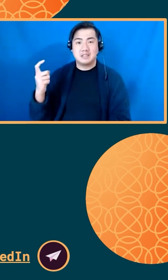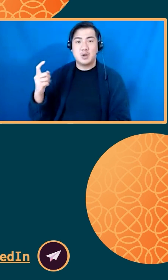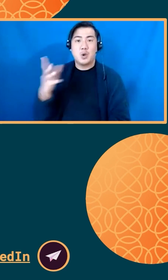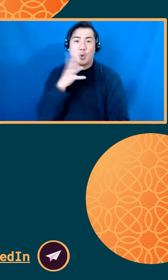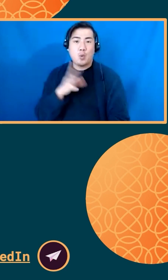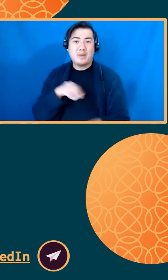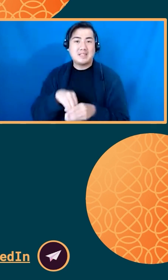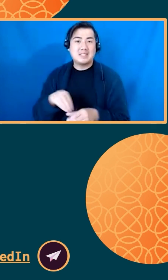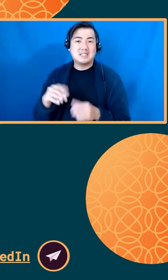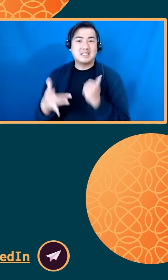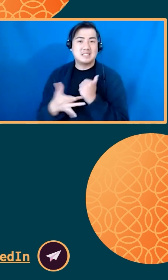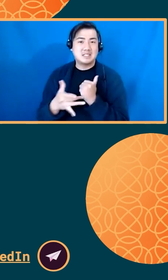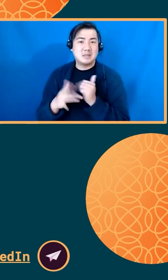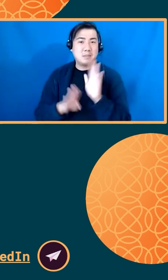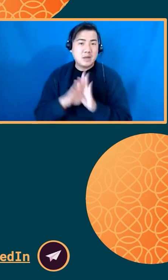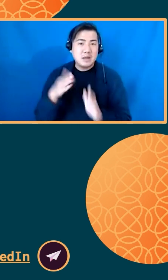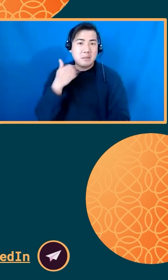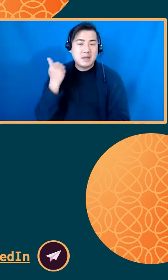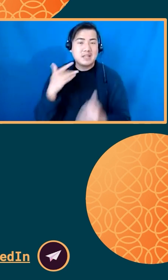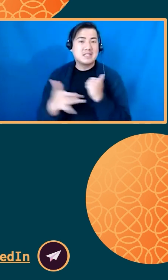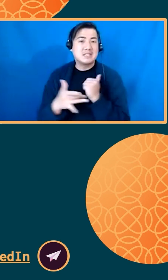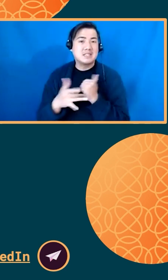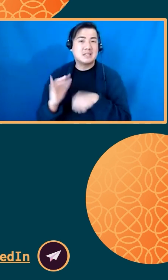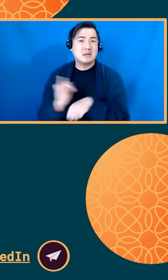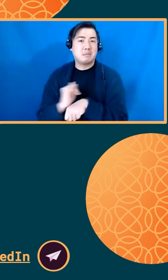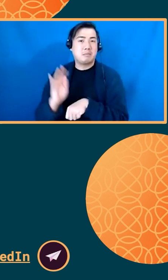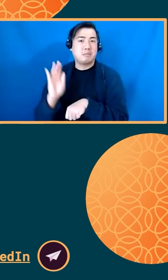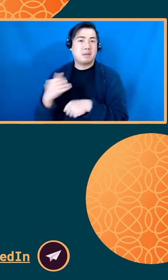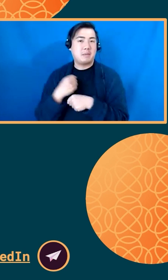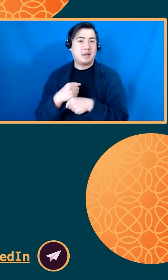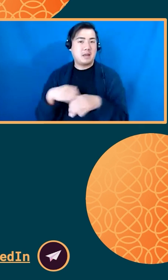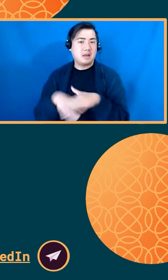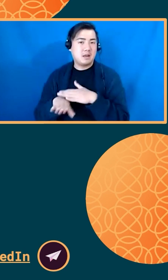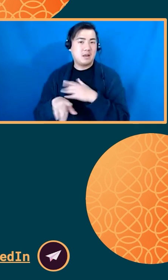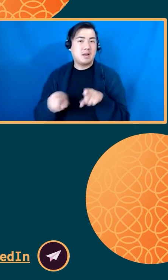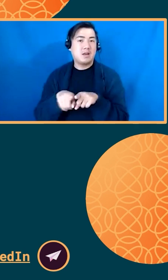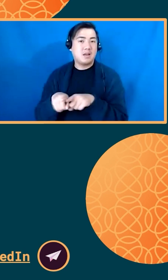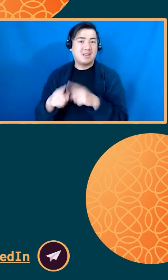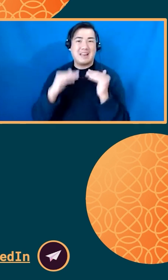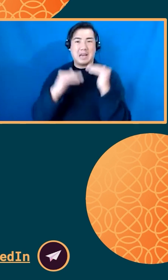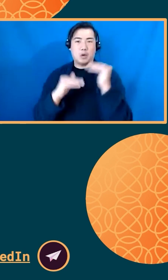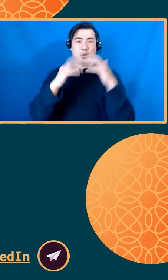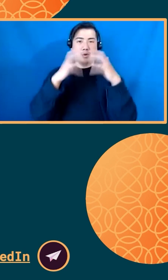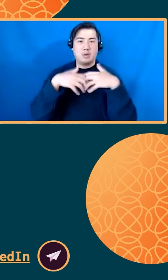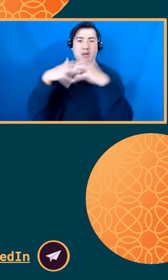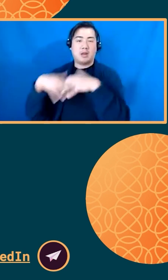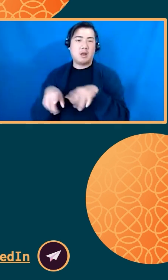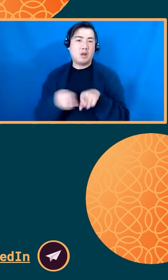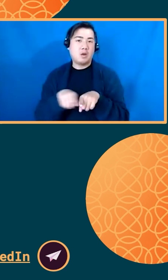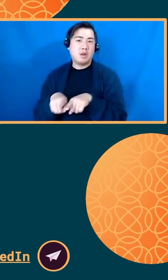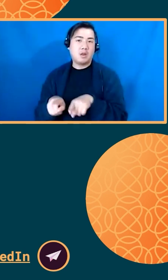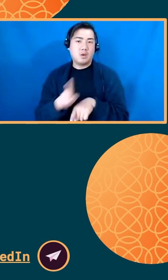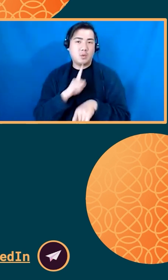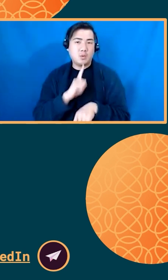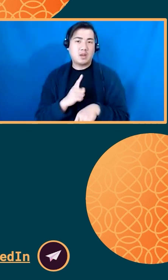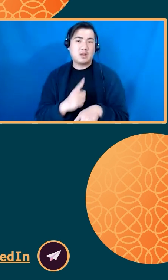Tech, building a better tech industry by creating access, dismantling inequities, and fueling